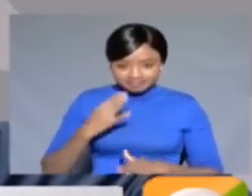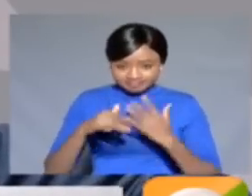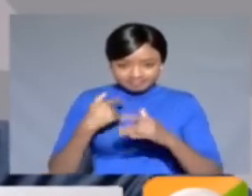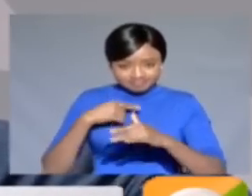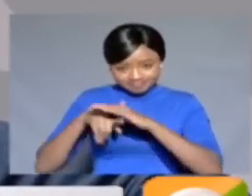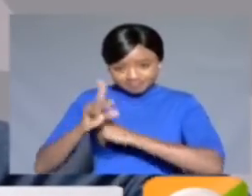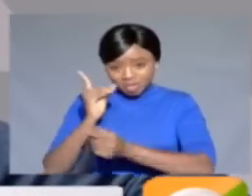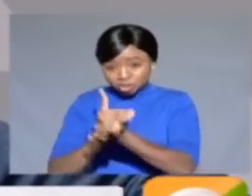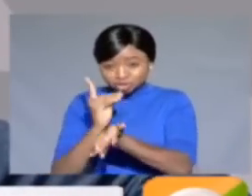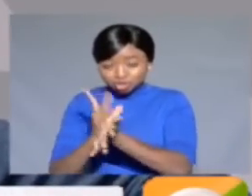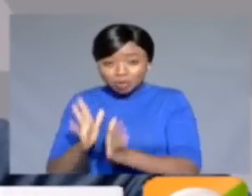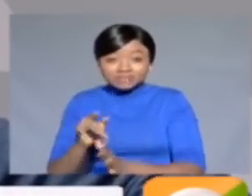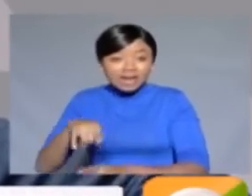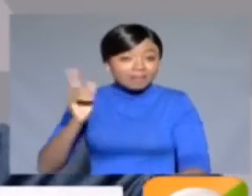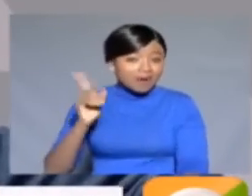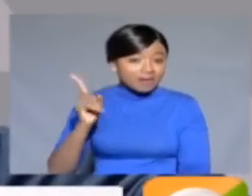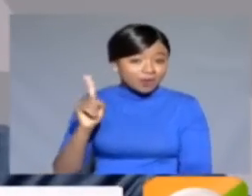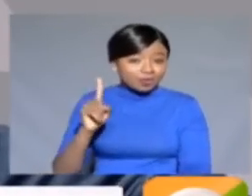a doctor back here in Nairobi,